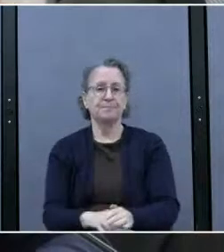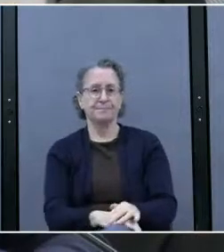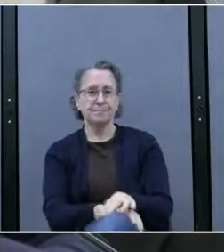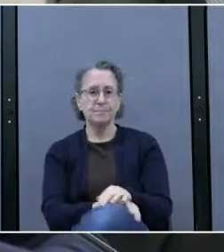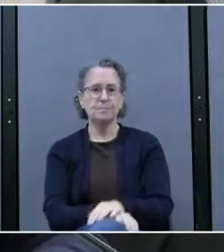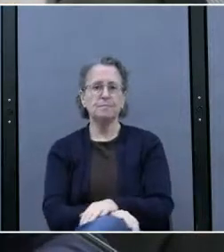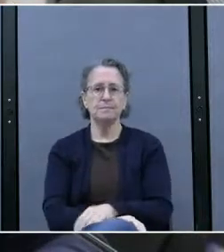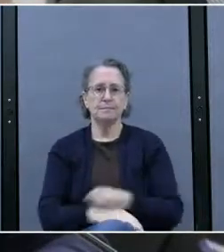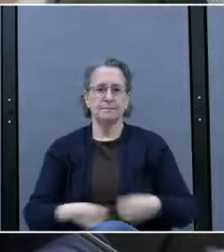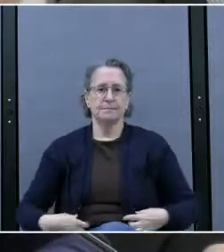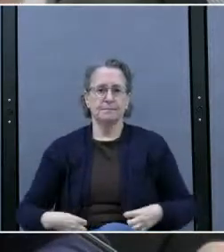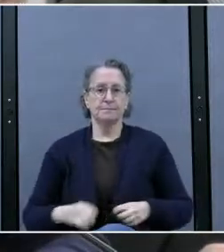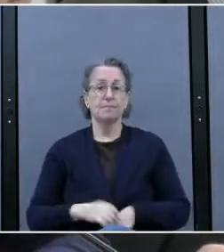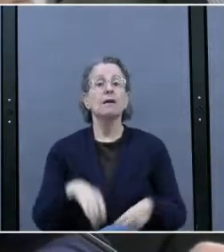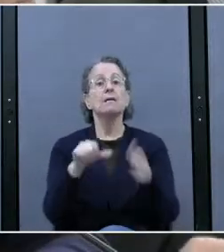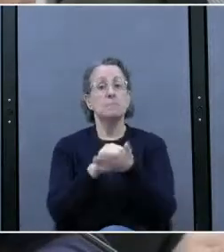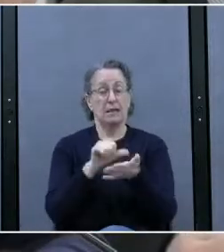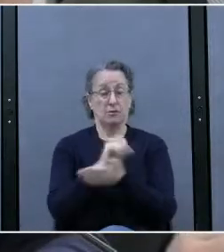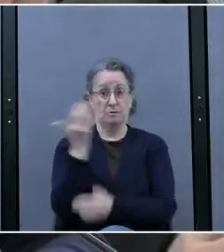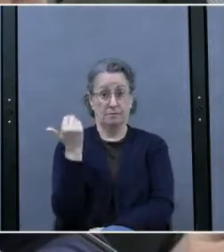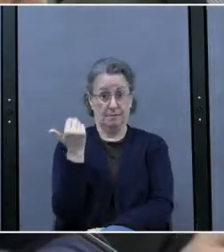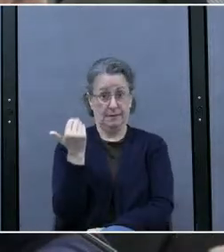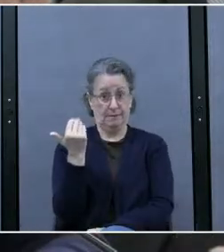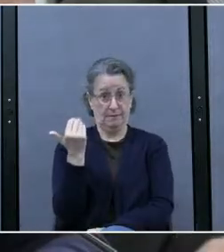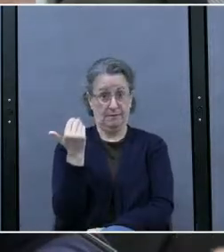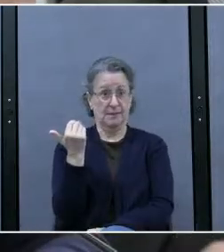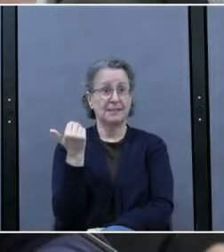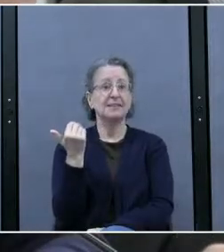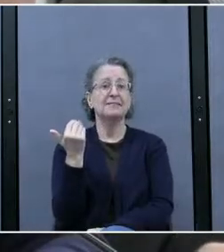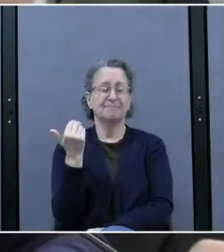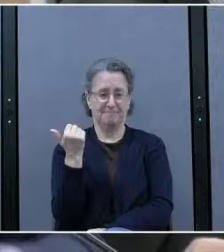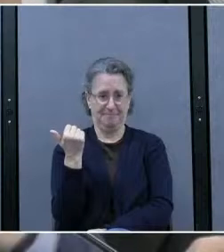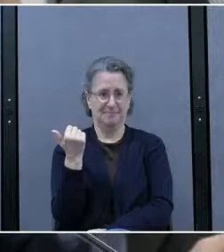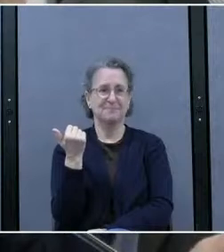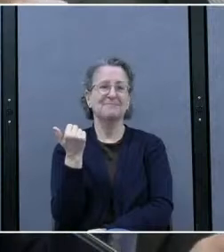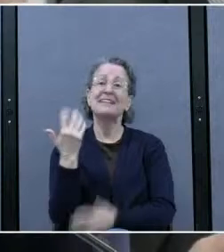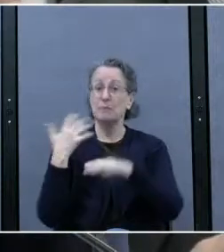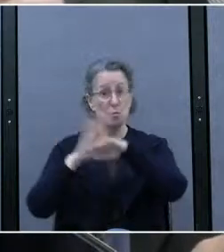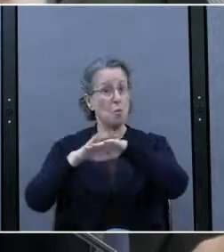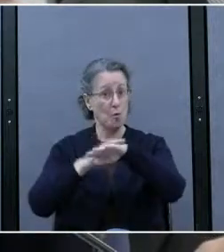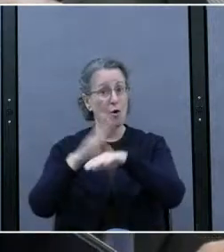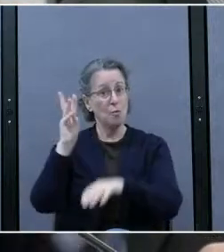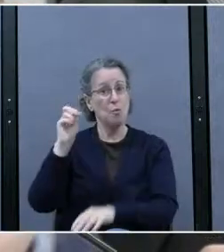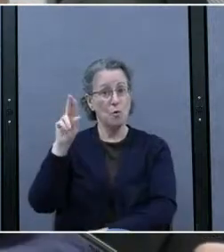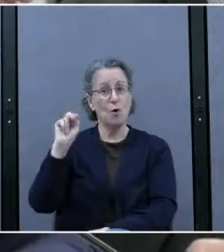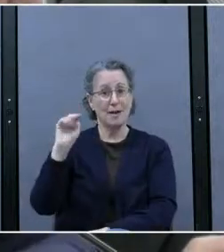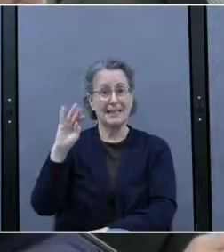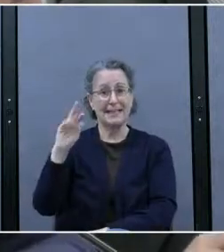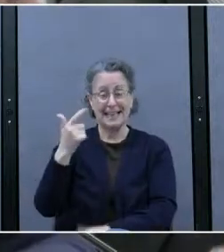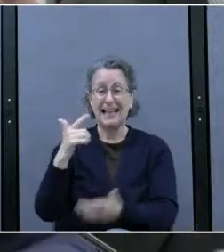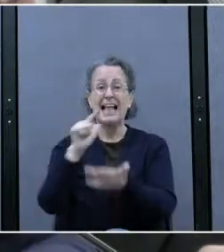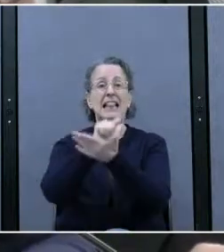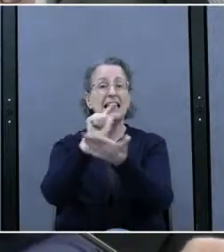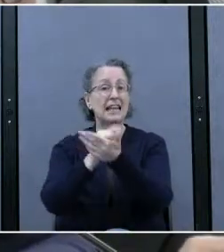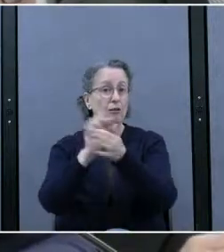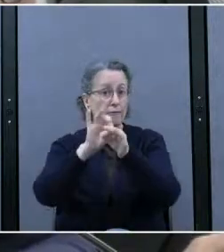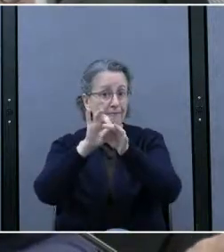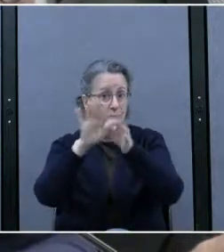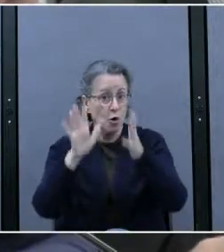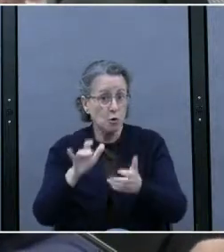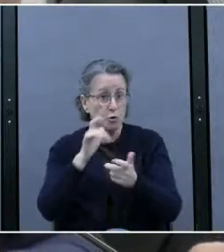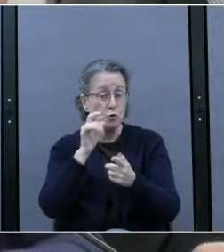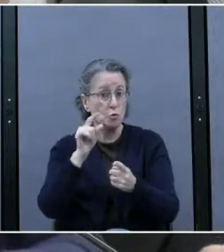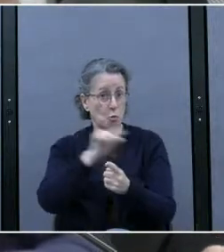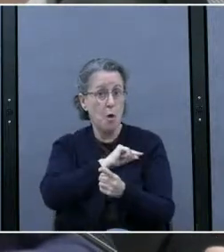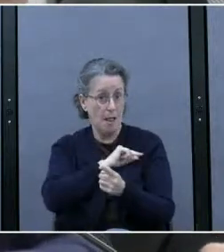All right, so page 15 is the warning. It says at the top that the legal voters qualified to vote in representative town meeting are